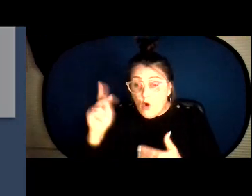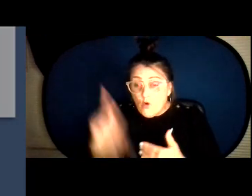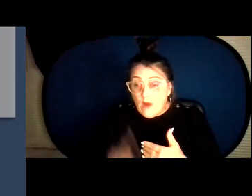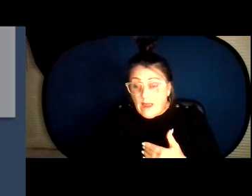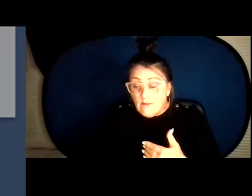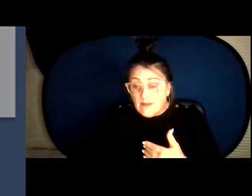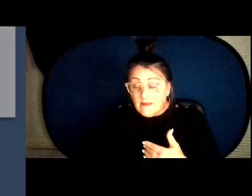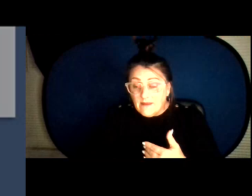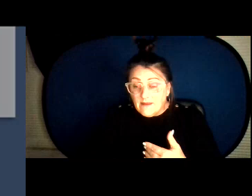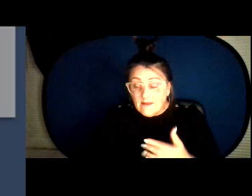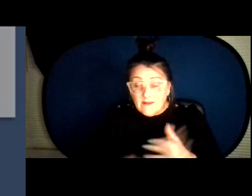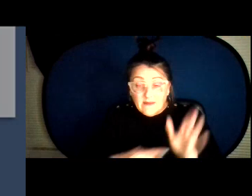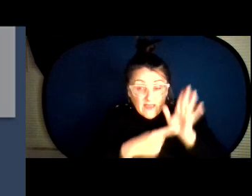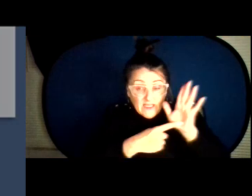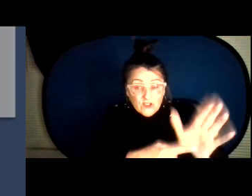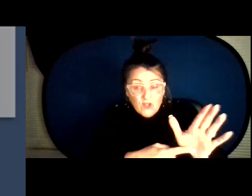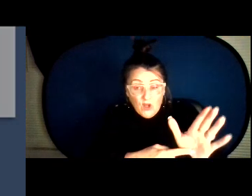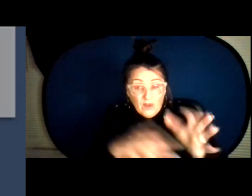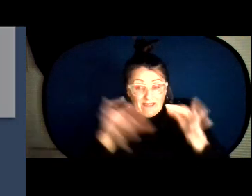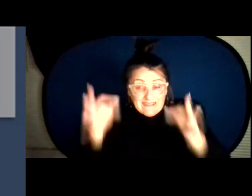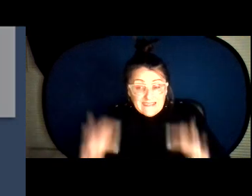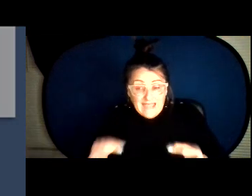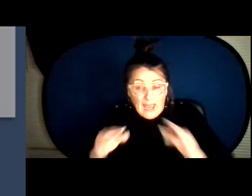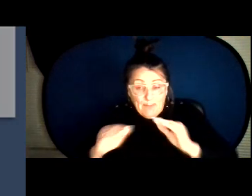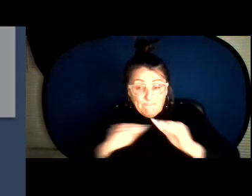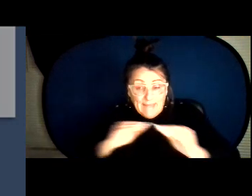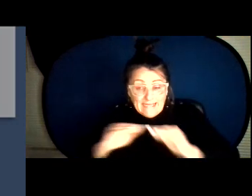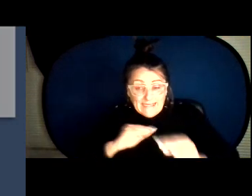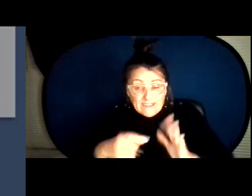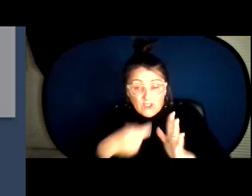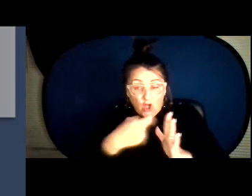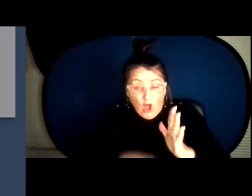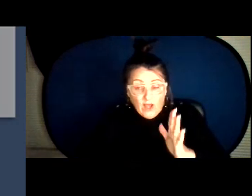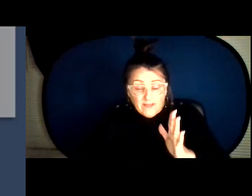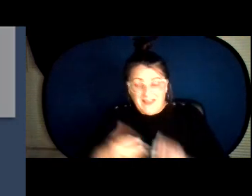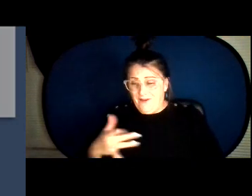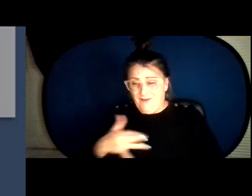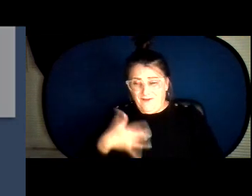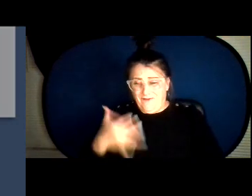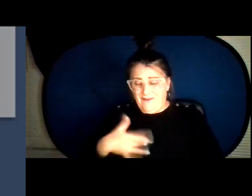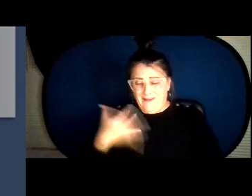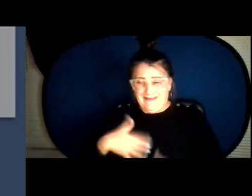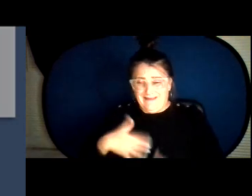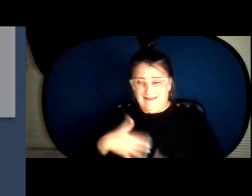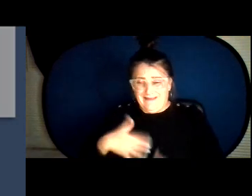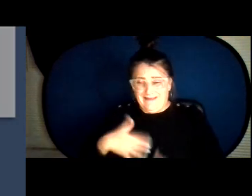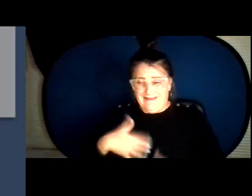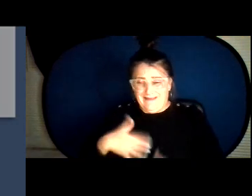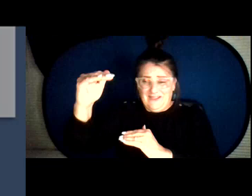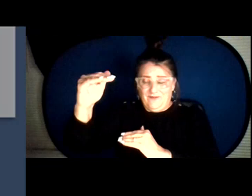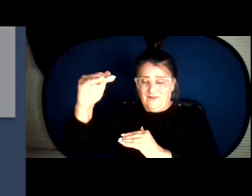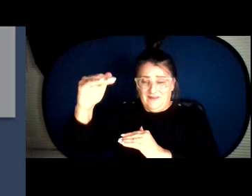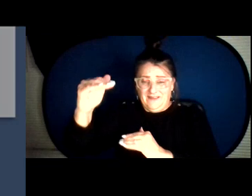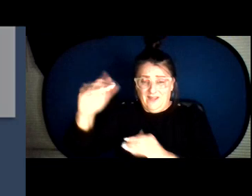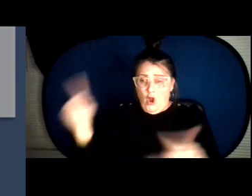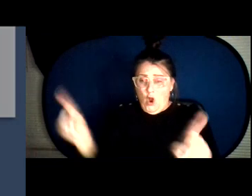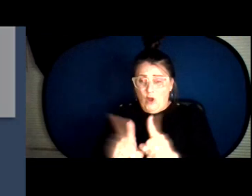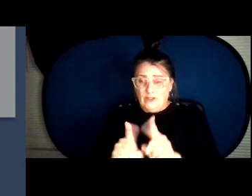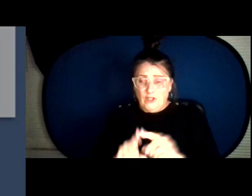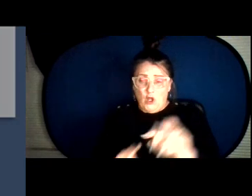their attention the way they determine maintenance costs, which I feel is excessive. There is also utility